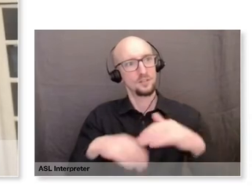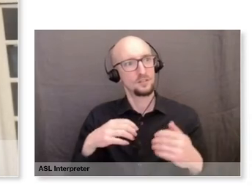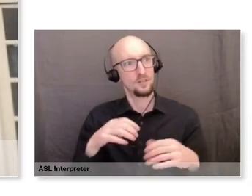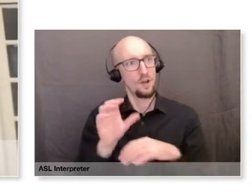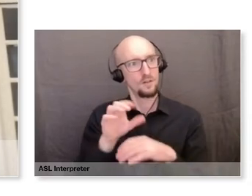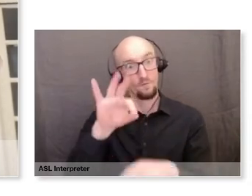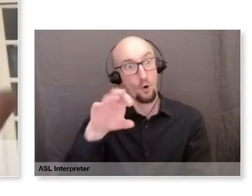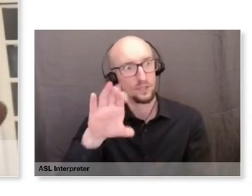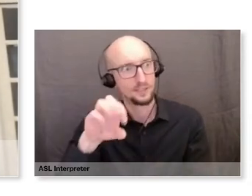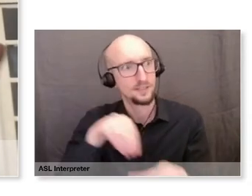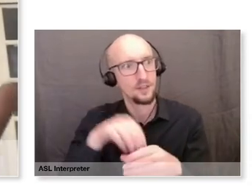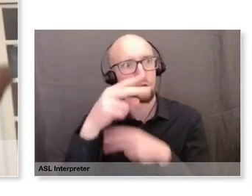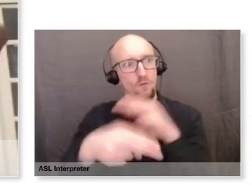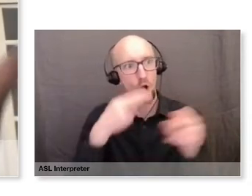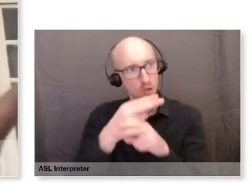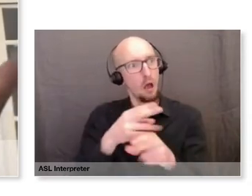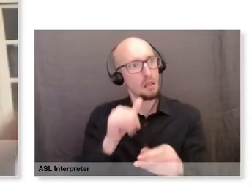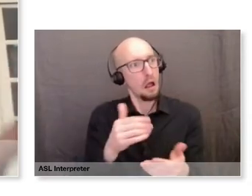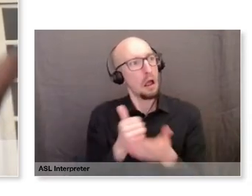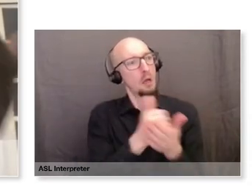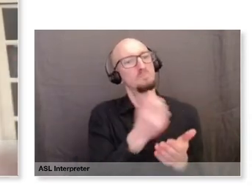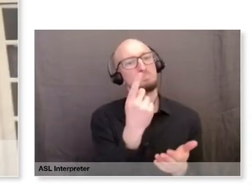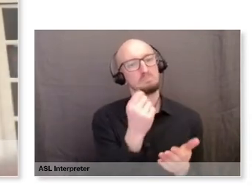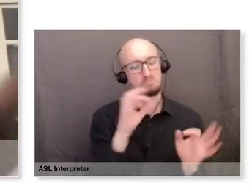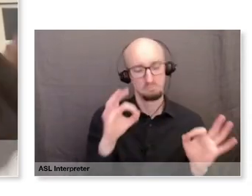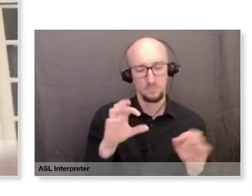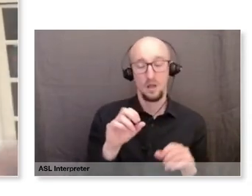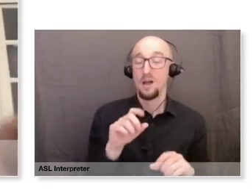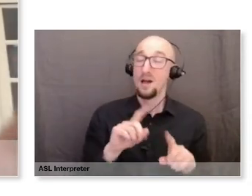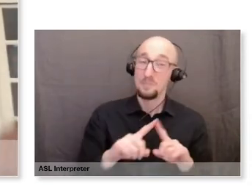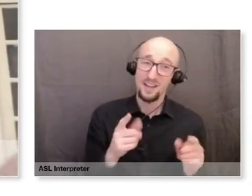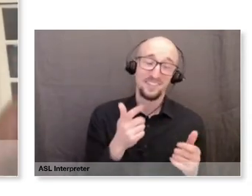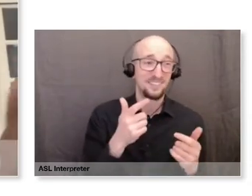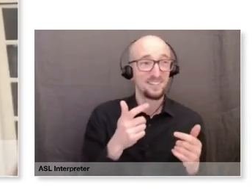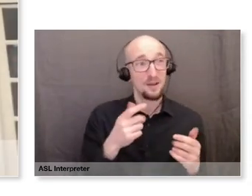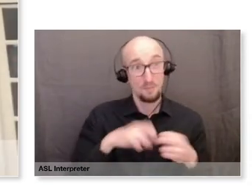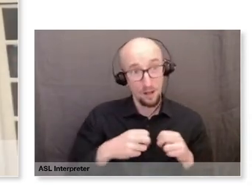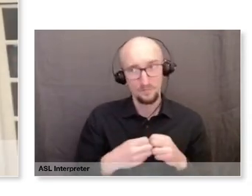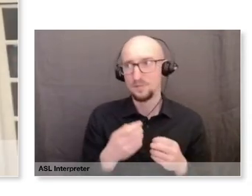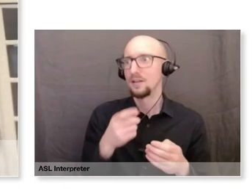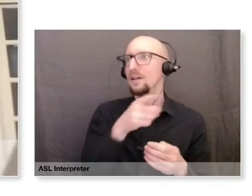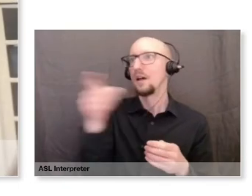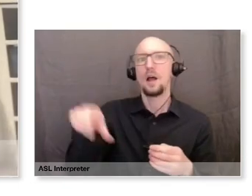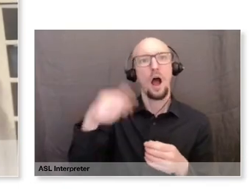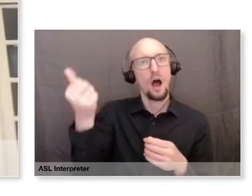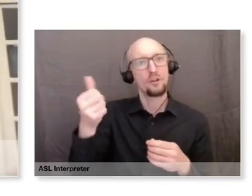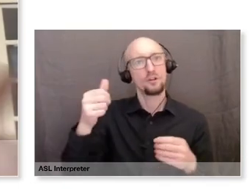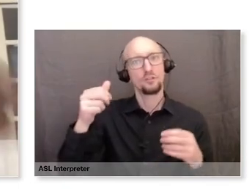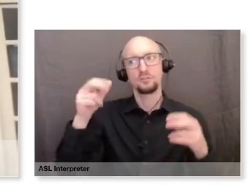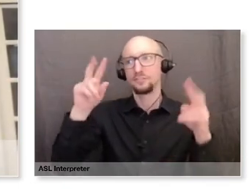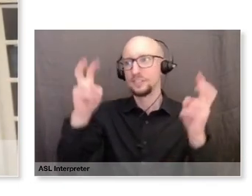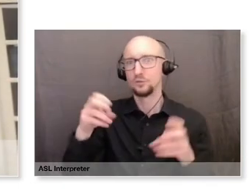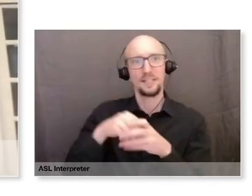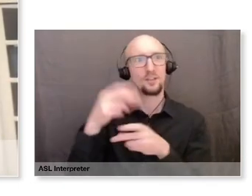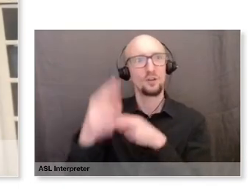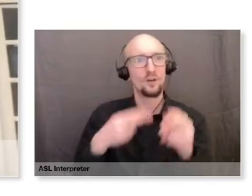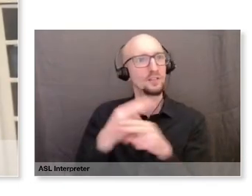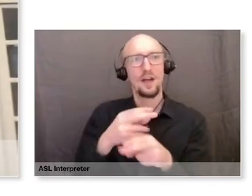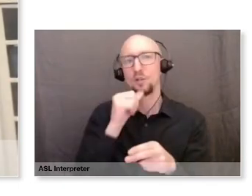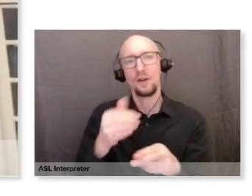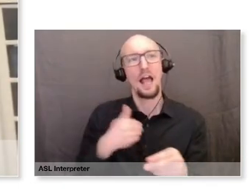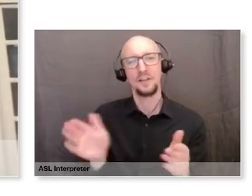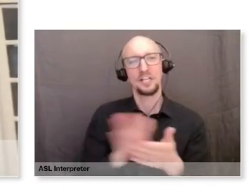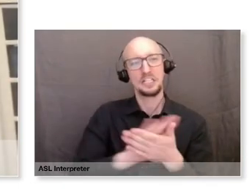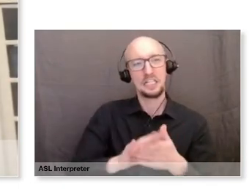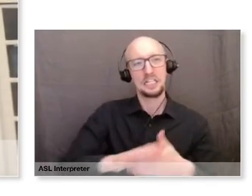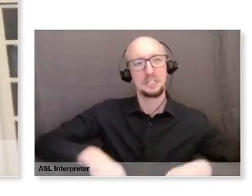everything that is interesting will not be neatly described by those types of equations that way. And a great example,